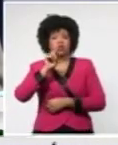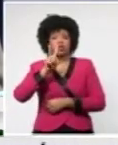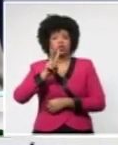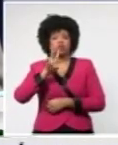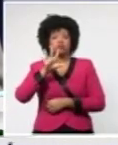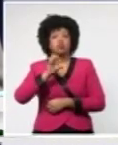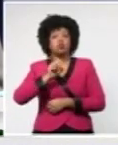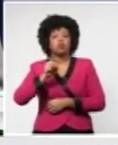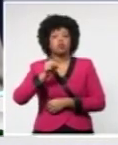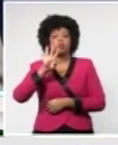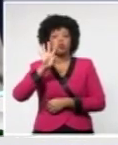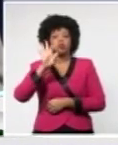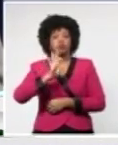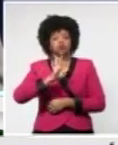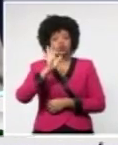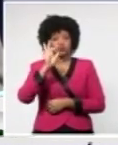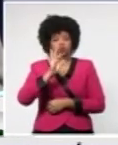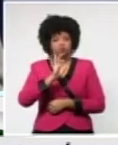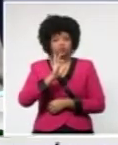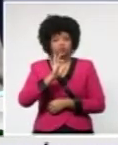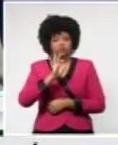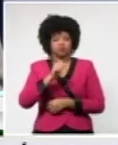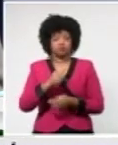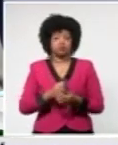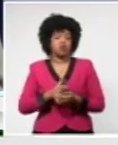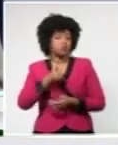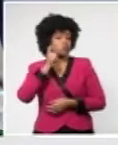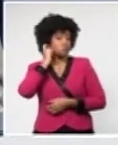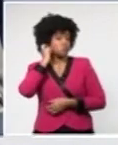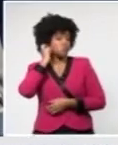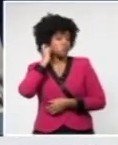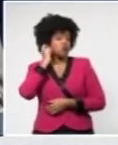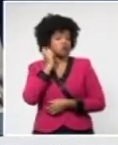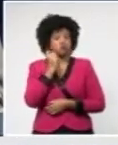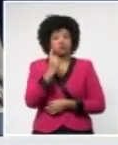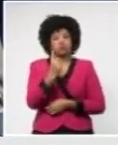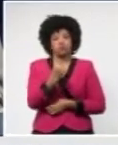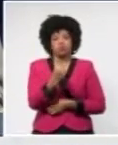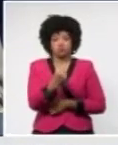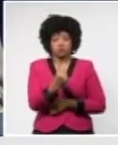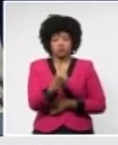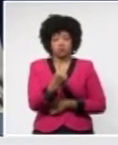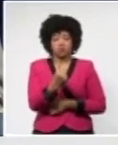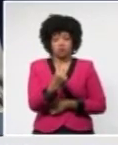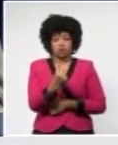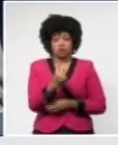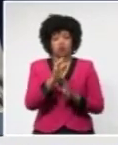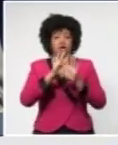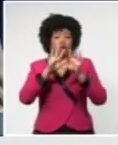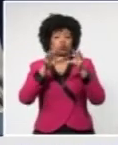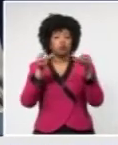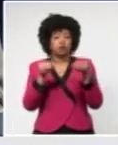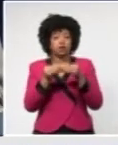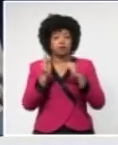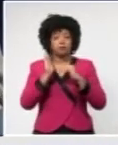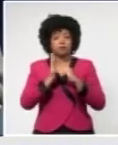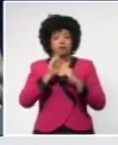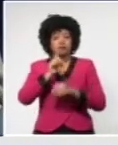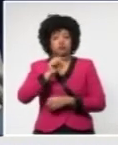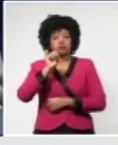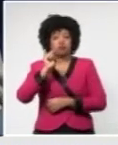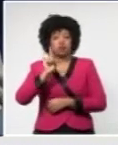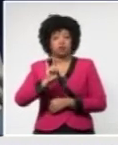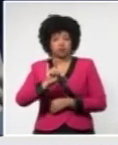50.4%, and 1 was female, for a cumulative of 1,169, 49.5%.